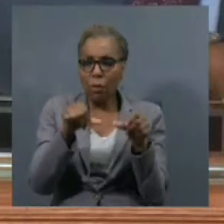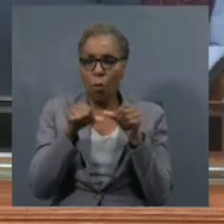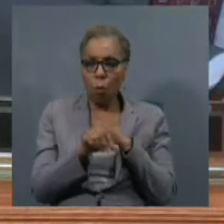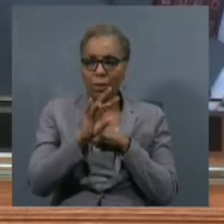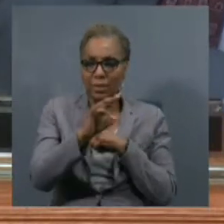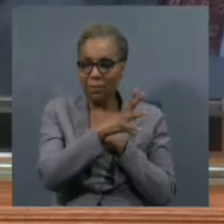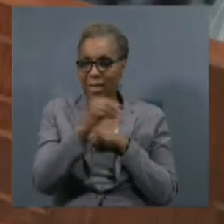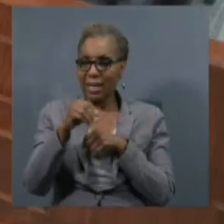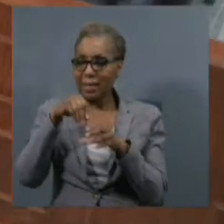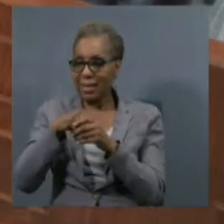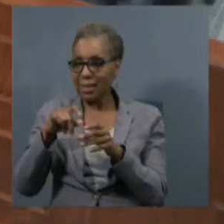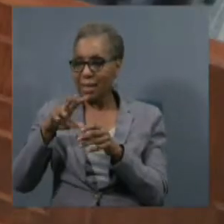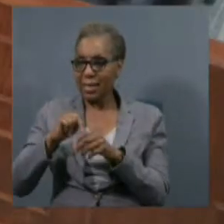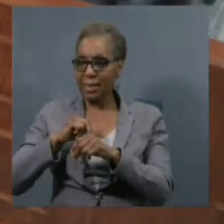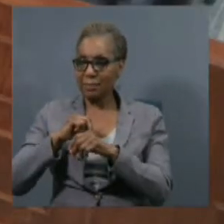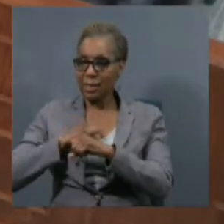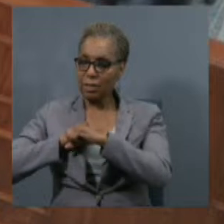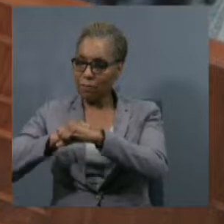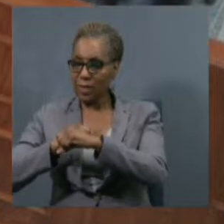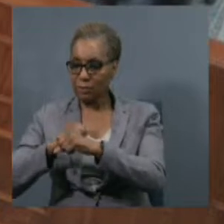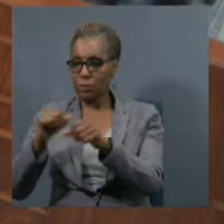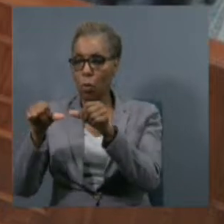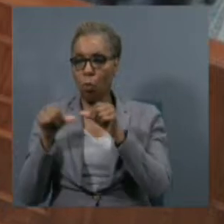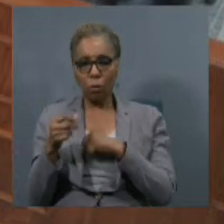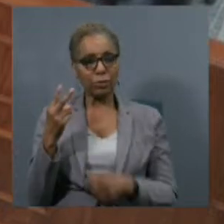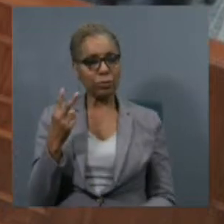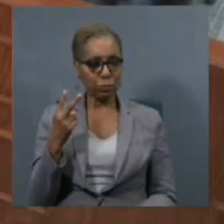7 and in Ken's defense, Ward 2. I hear you.